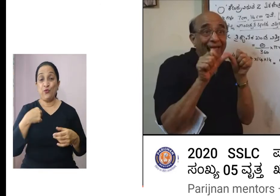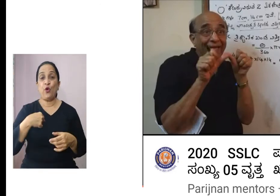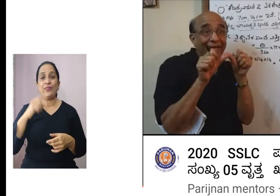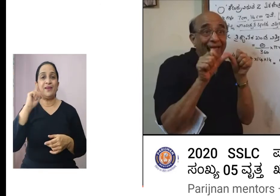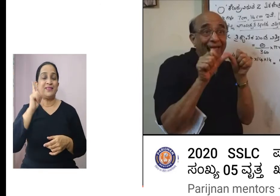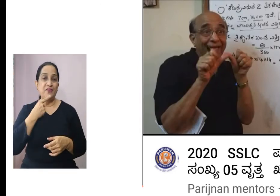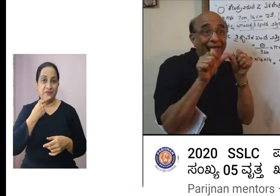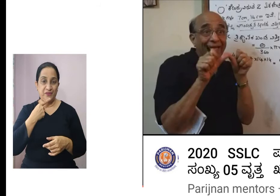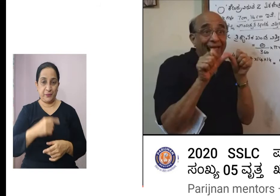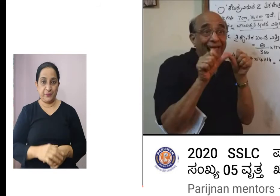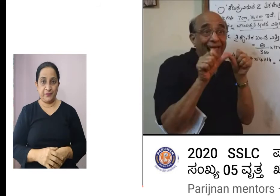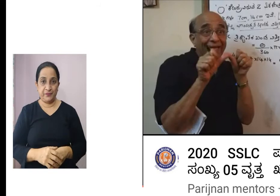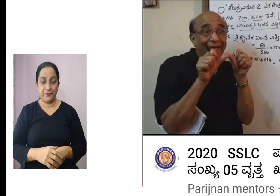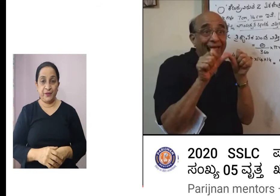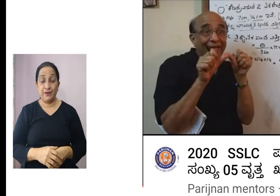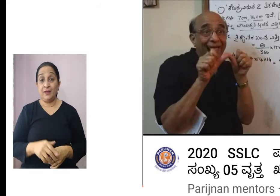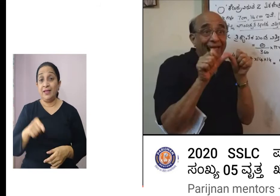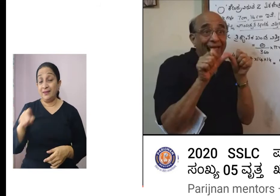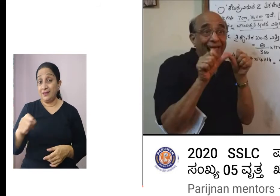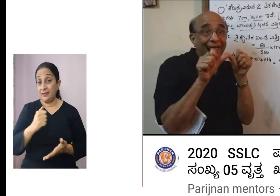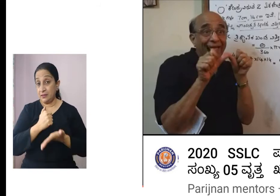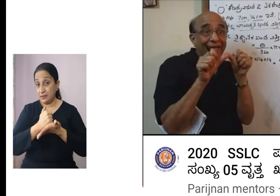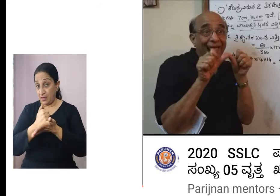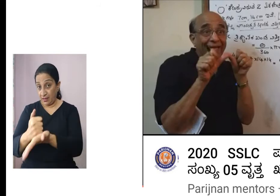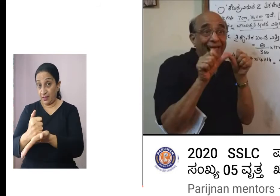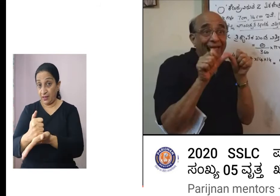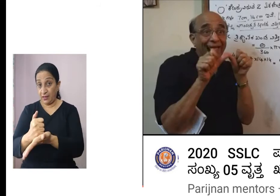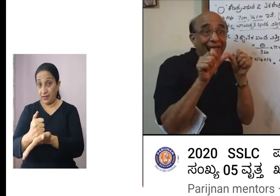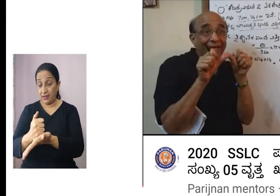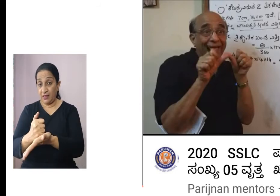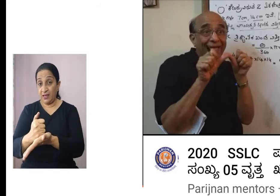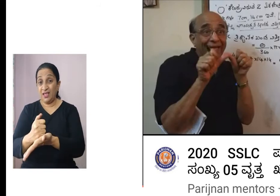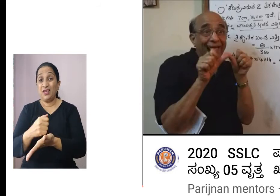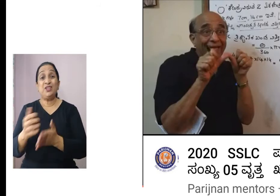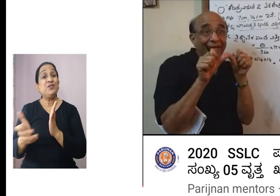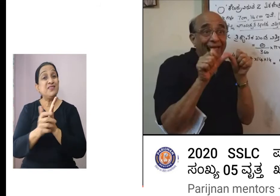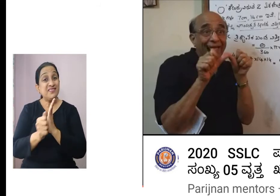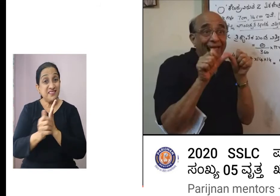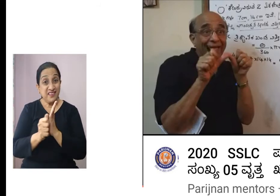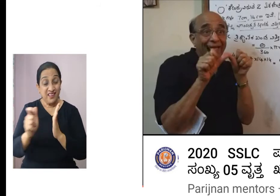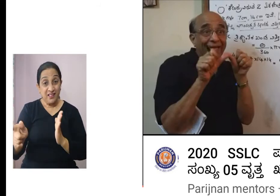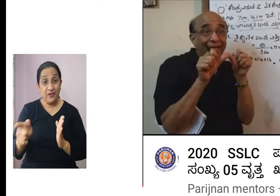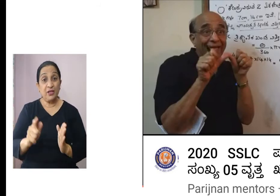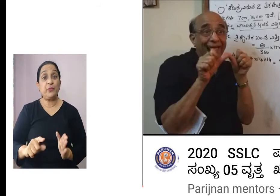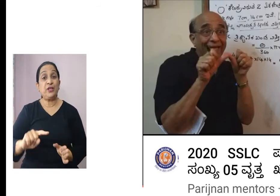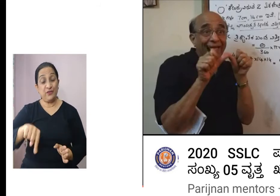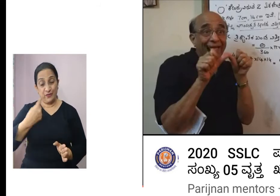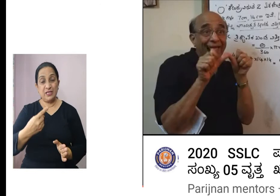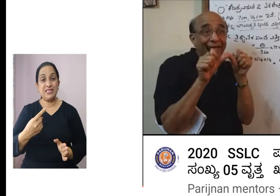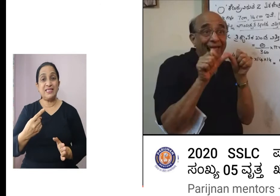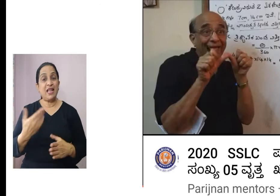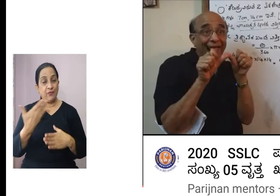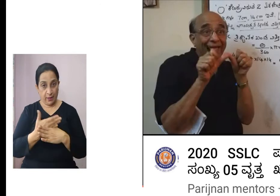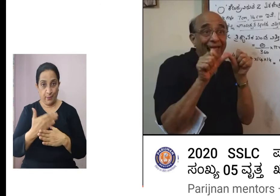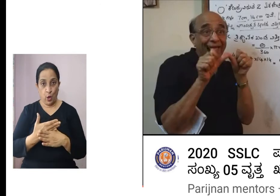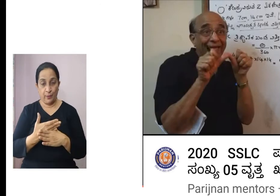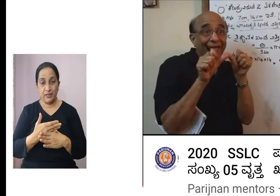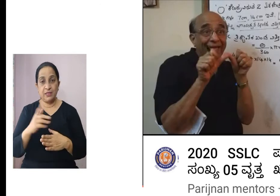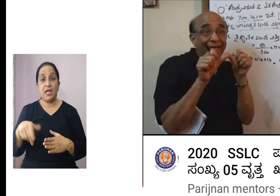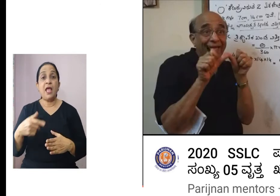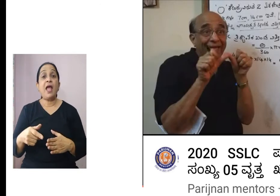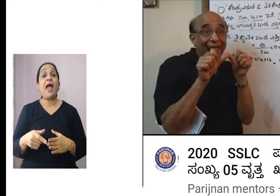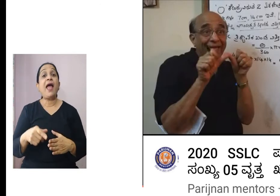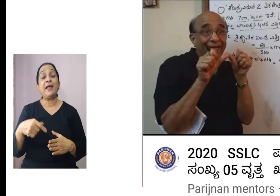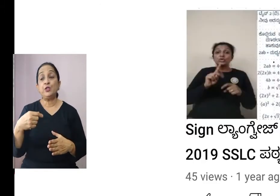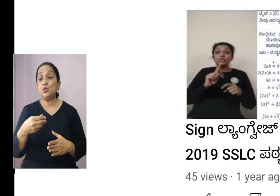Deaf. This will help give skills for self-employment and